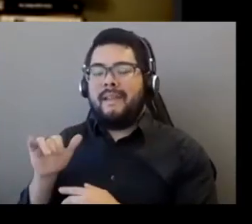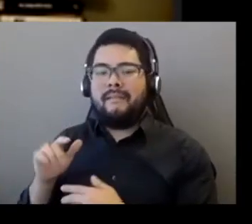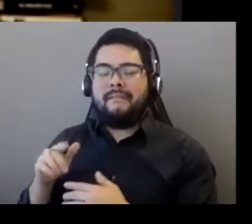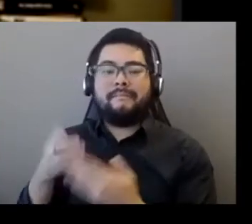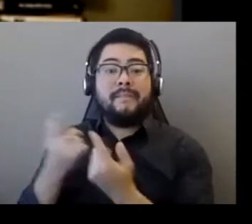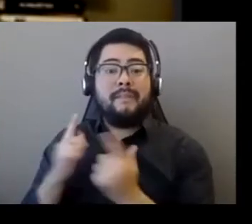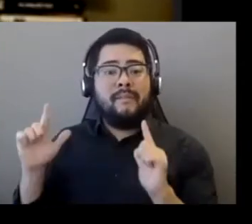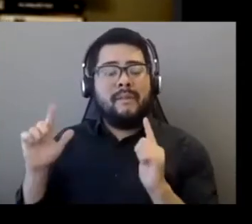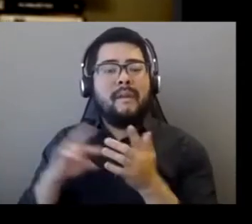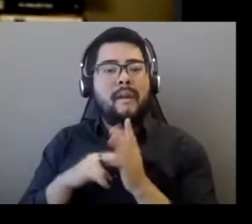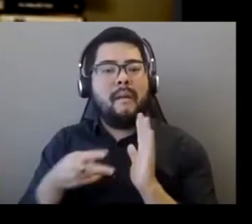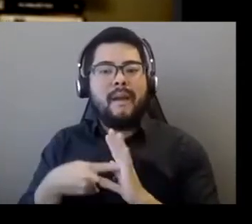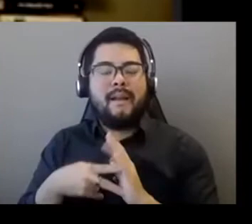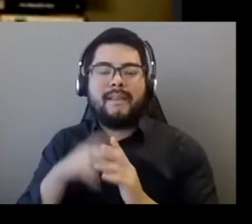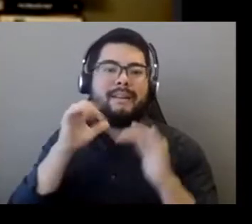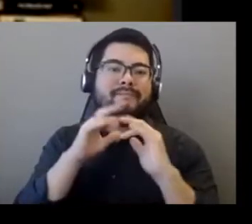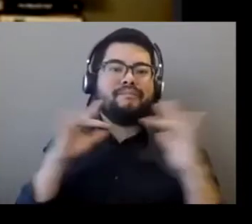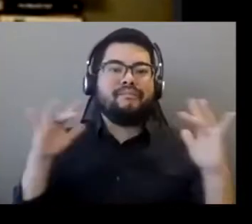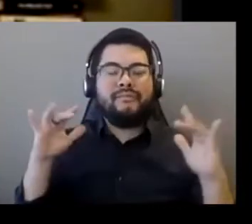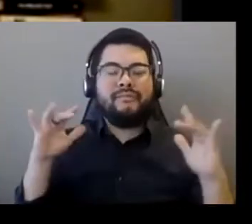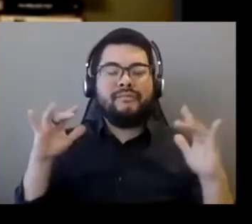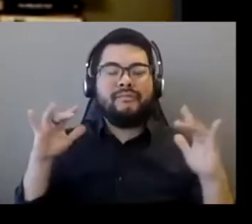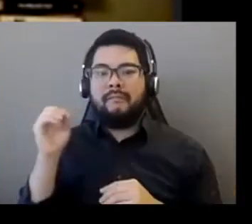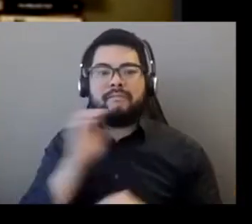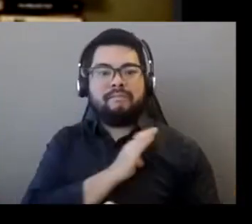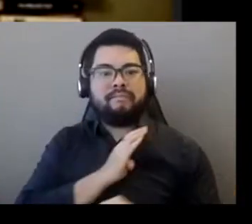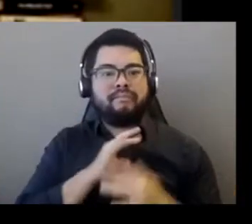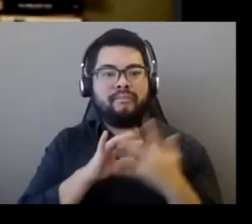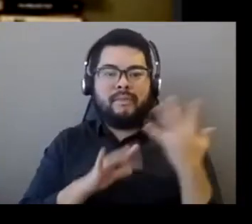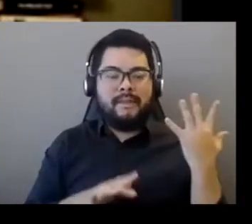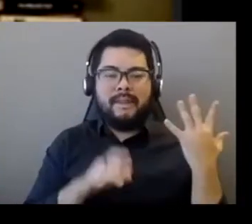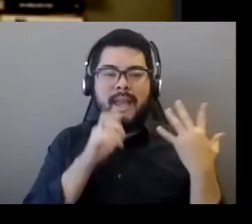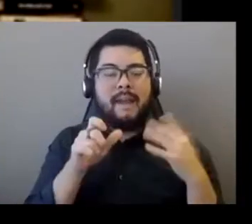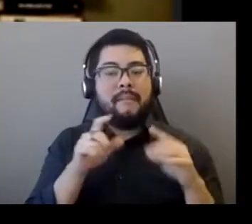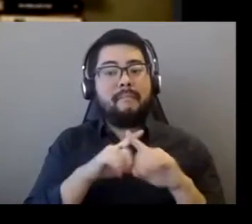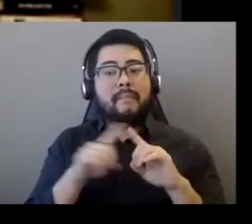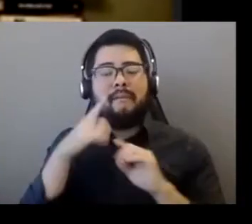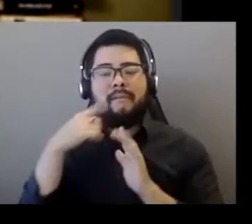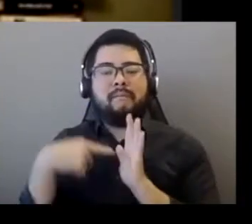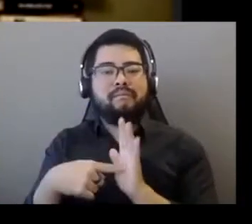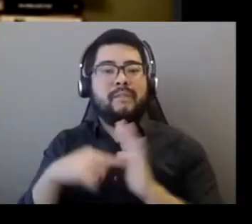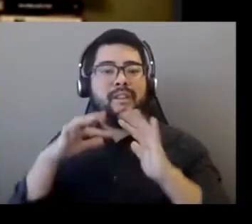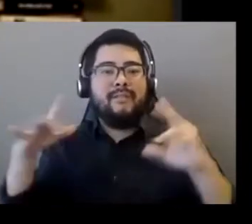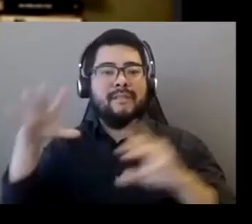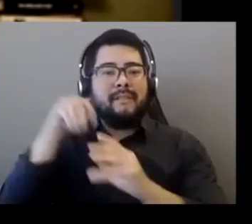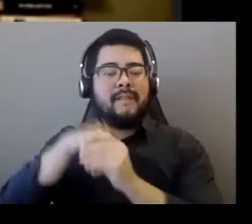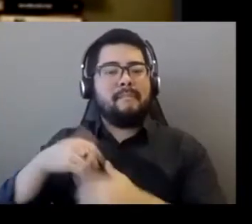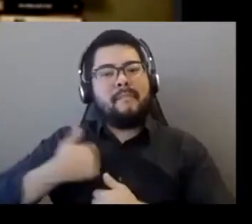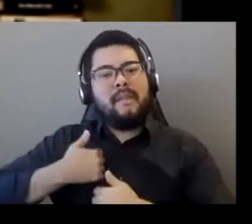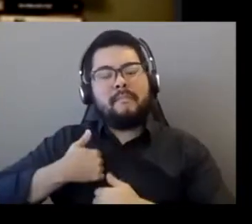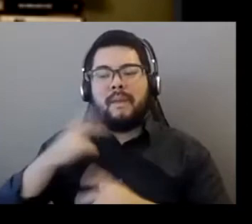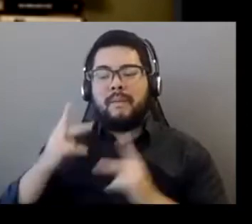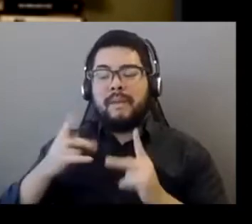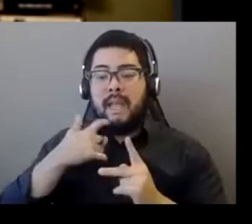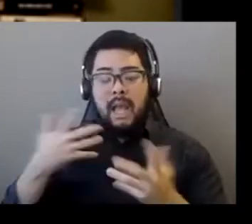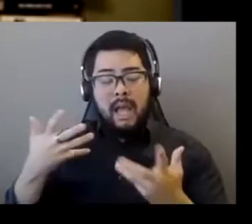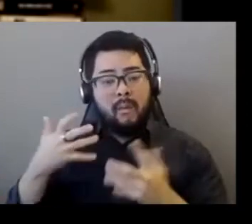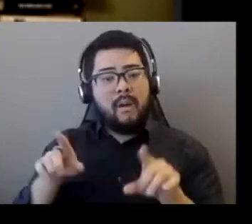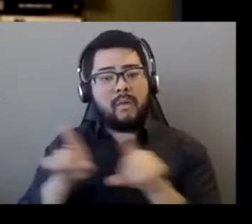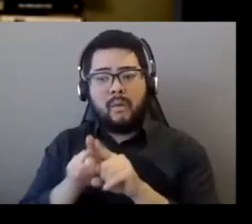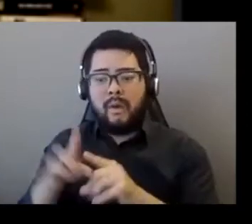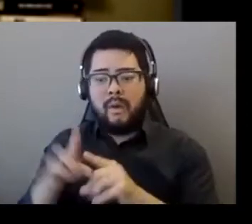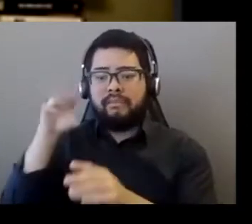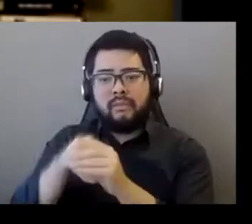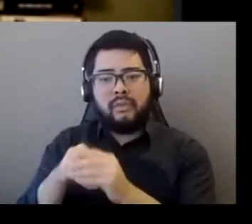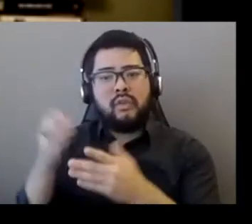diversity on corporate boards and so on. So there was a way of diversity in the military. You know, we want to serve as well. We want to also be in the military to